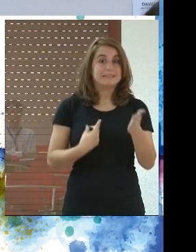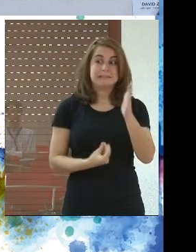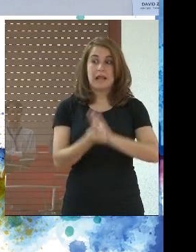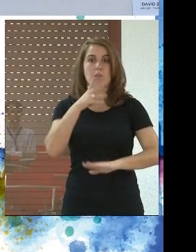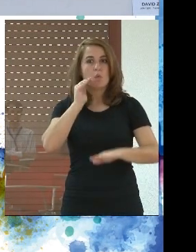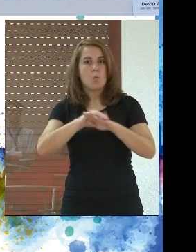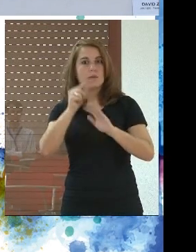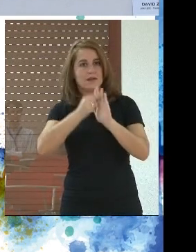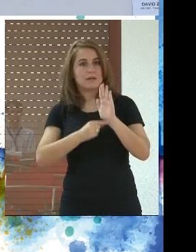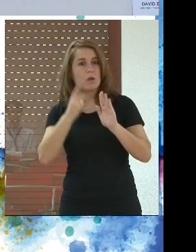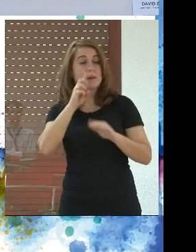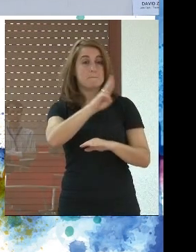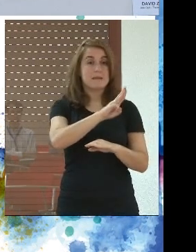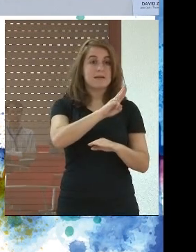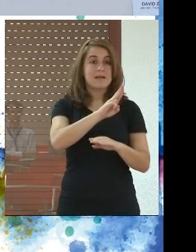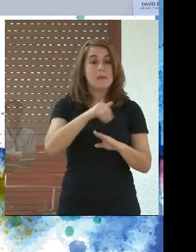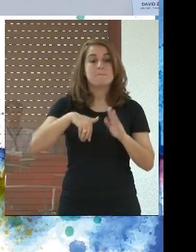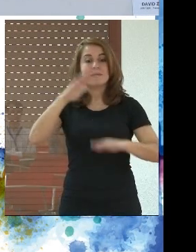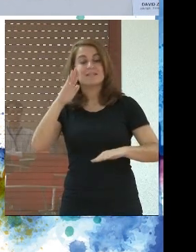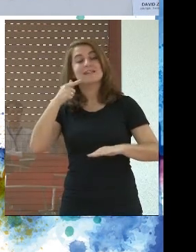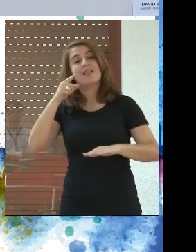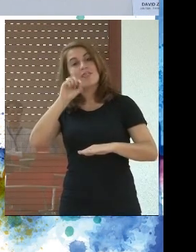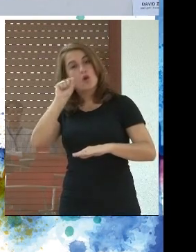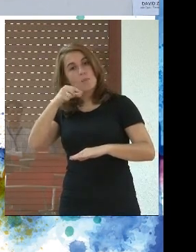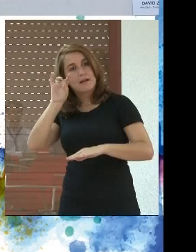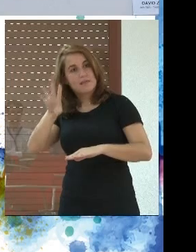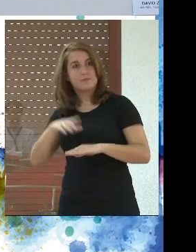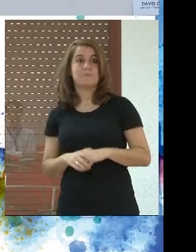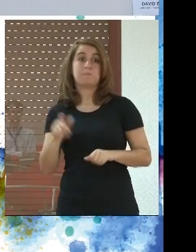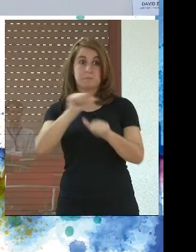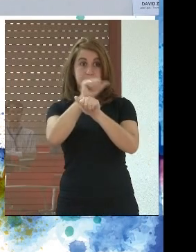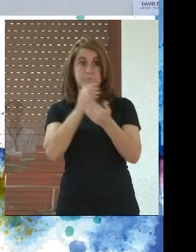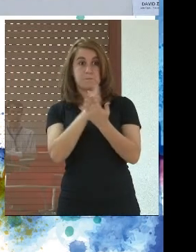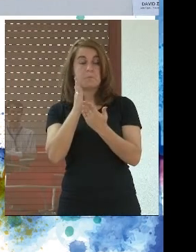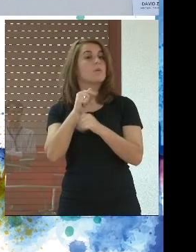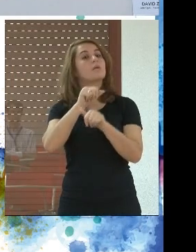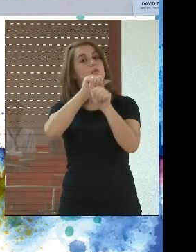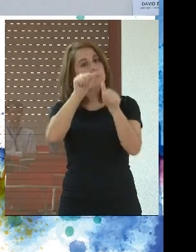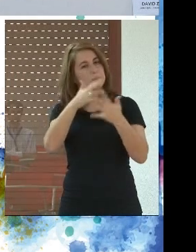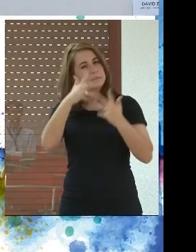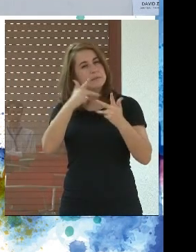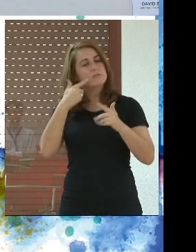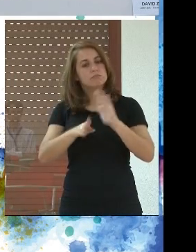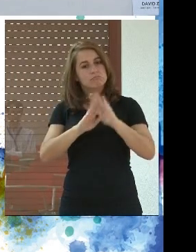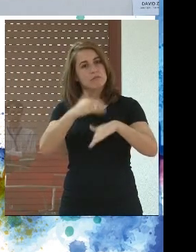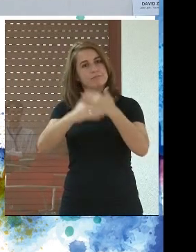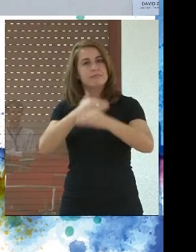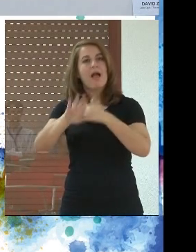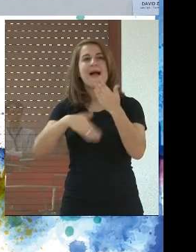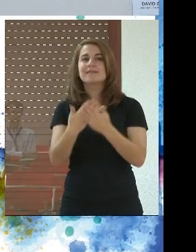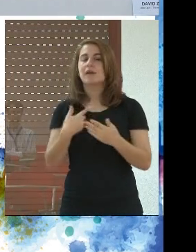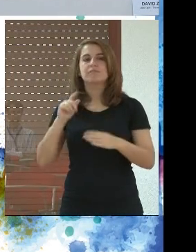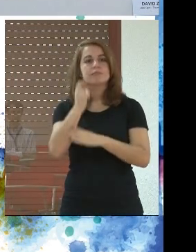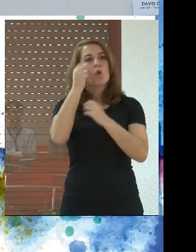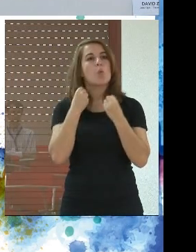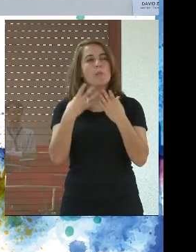and make sure they comply with the output criteria, which it has to be greater than 0.15. This algorithm continues until